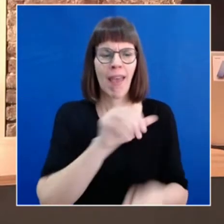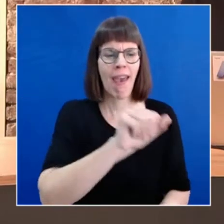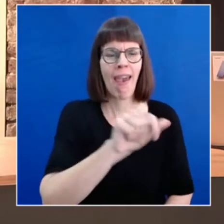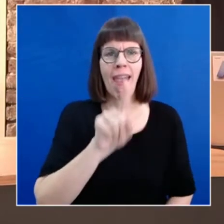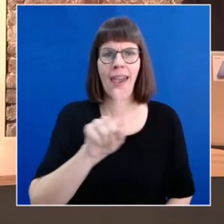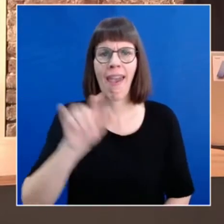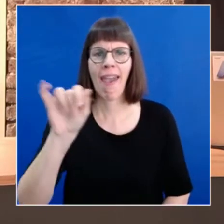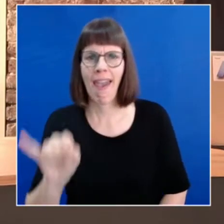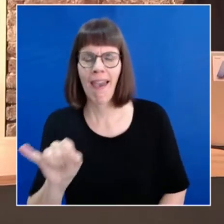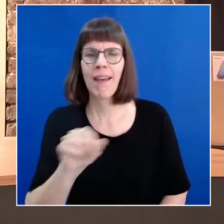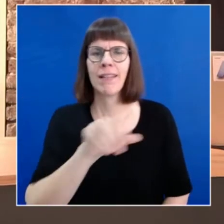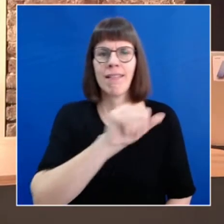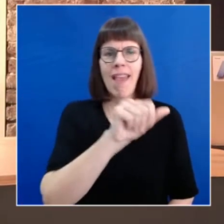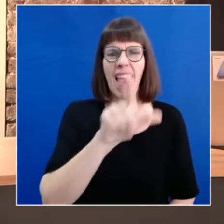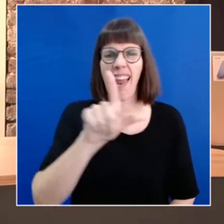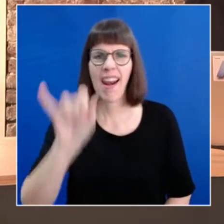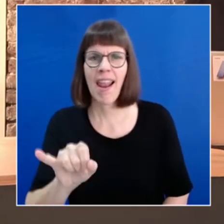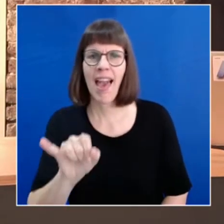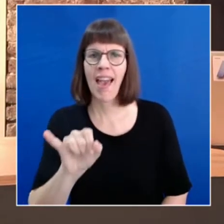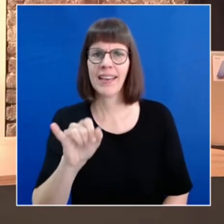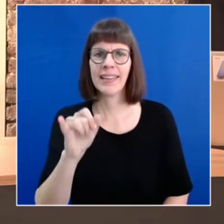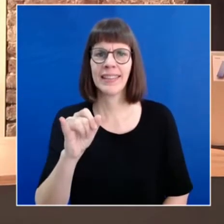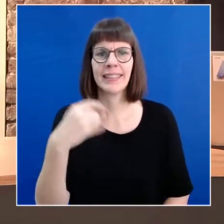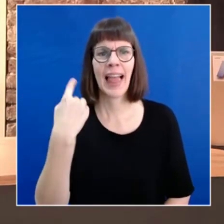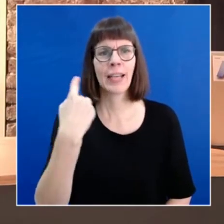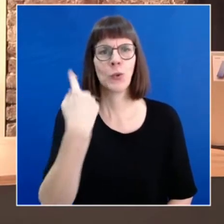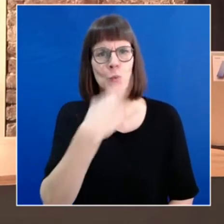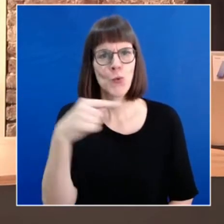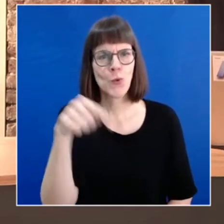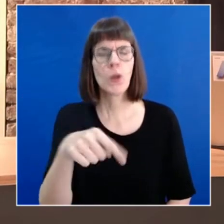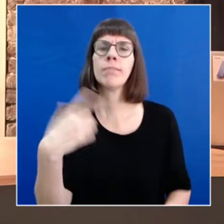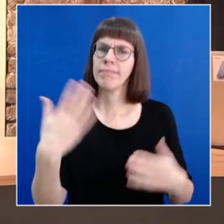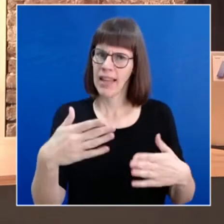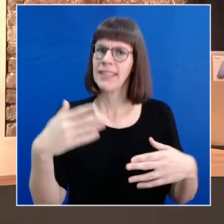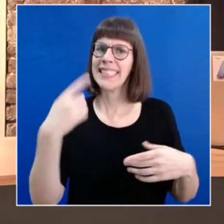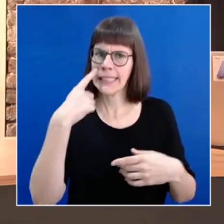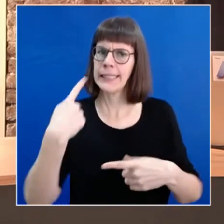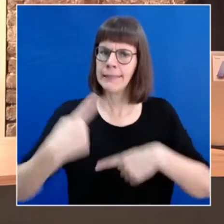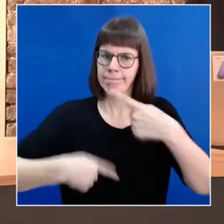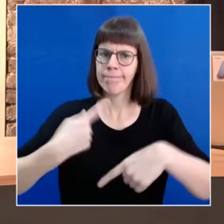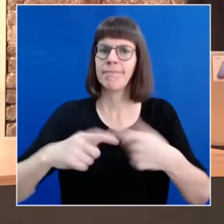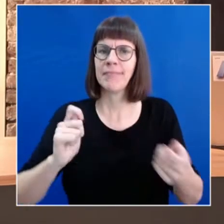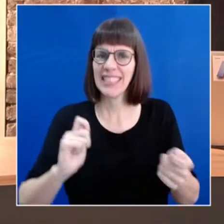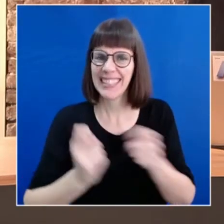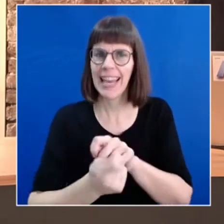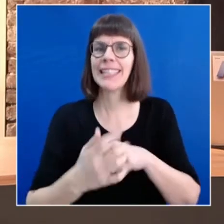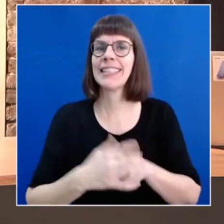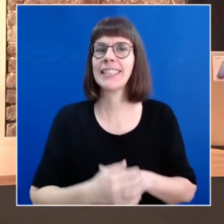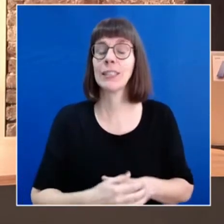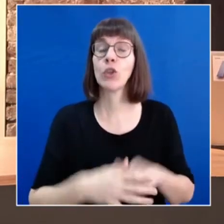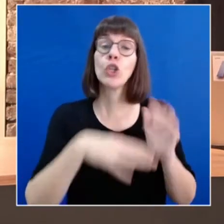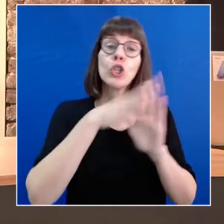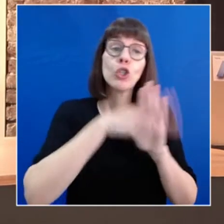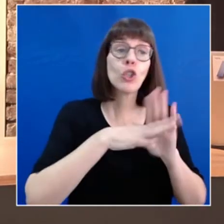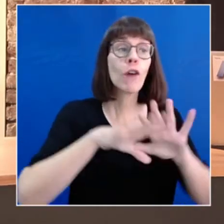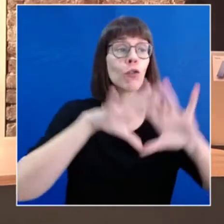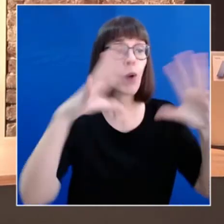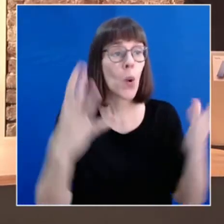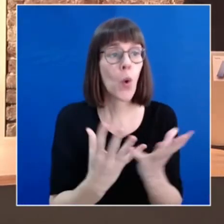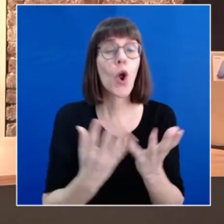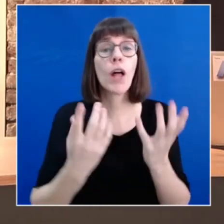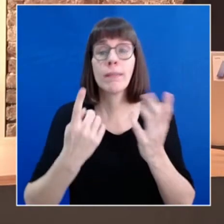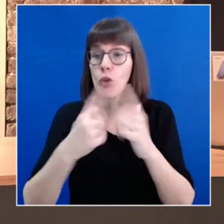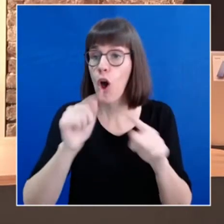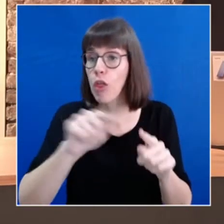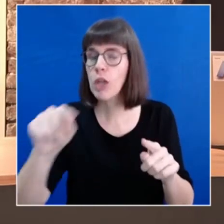ally, there are things that change it. Right now, the software world, but also other worlds, is coming. And I have the feeling that it's coming more